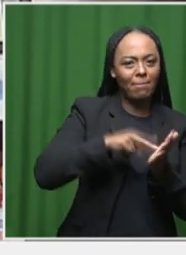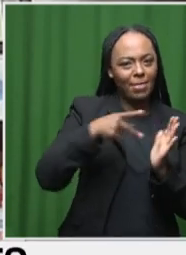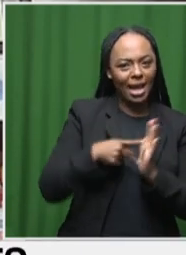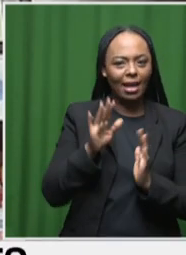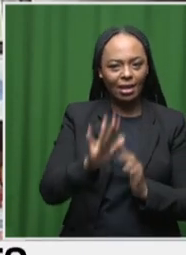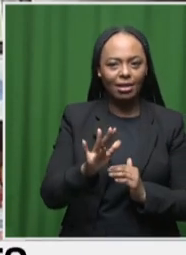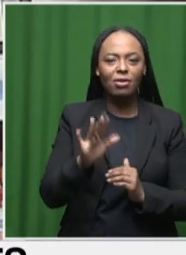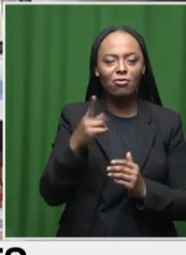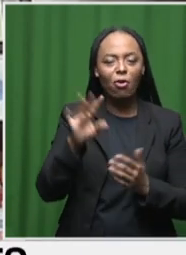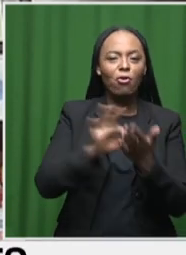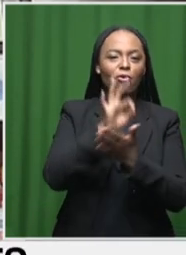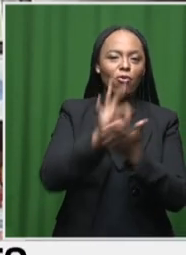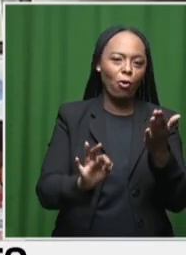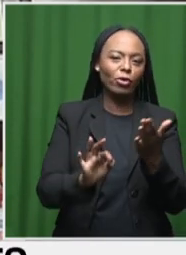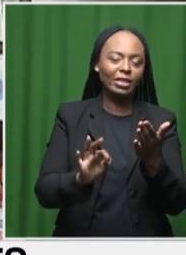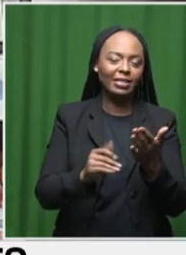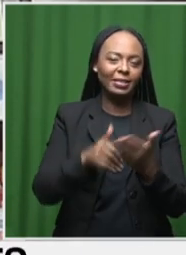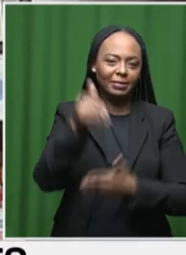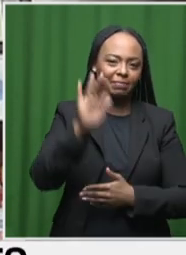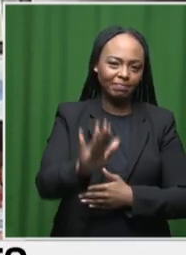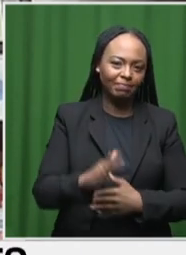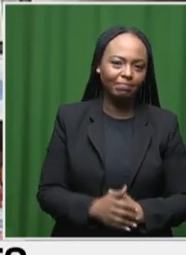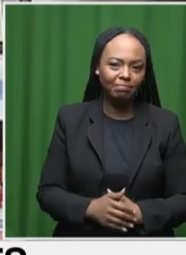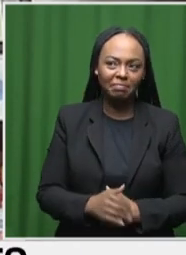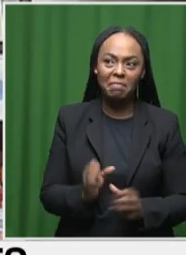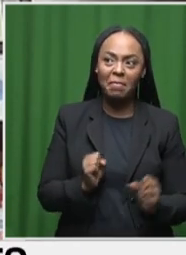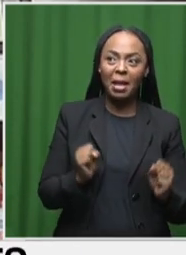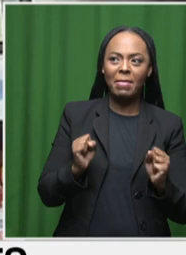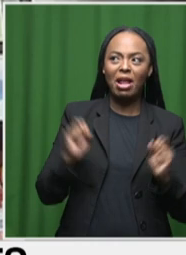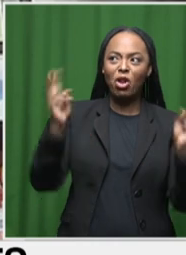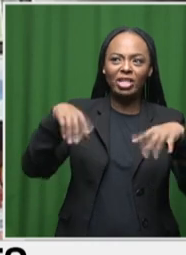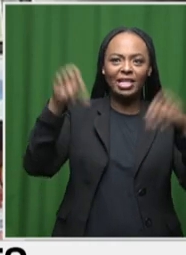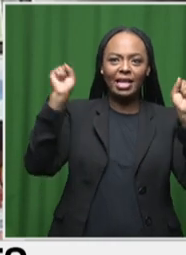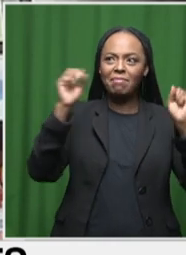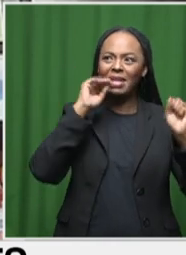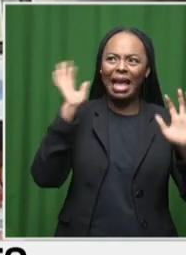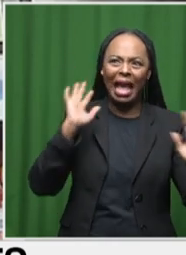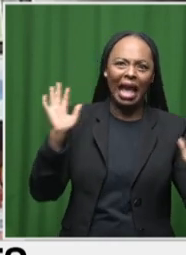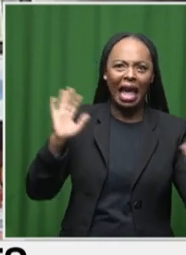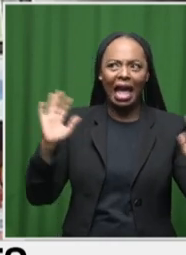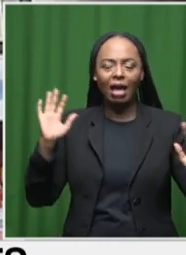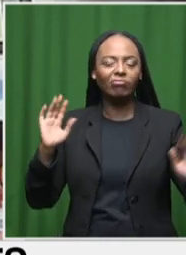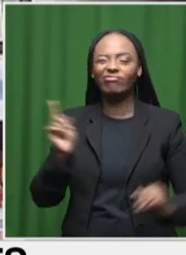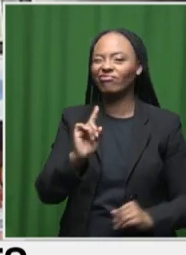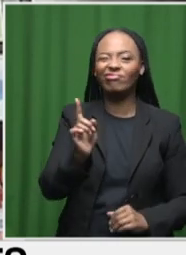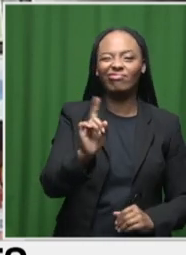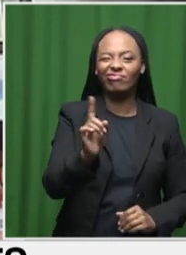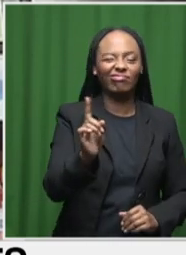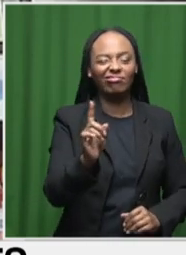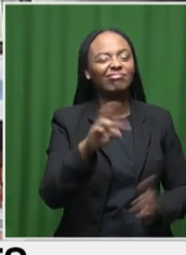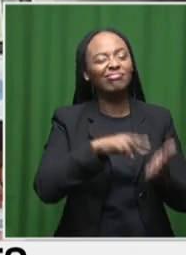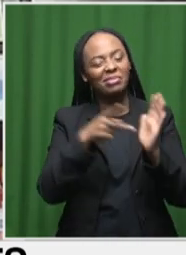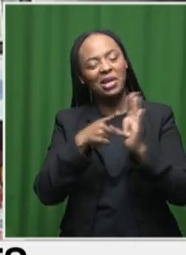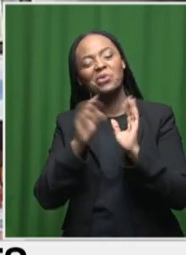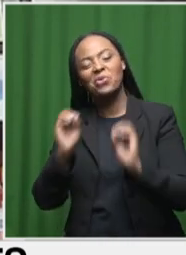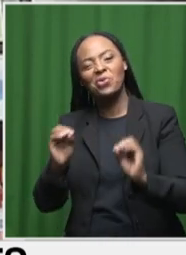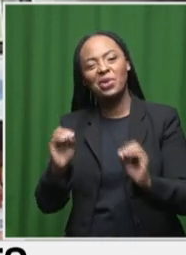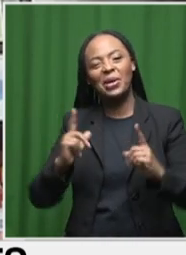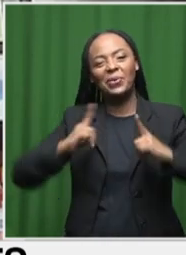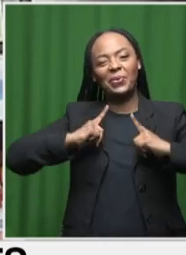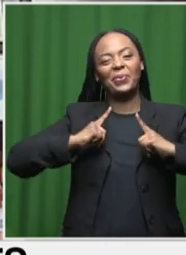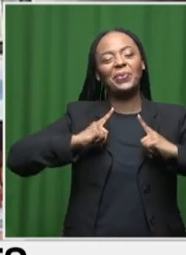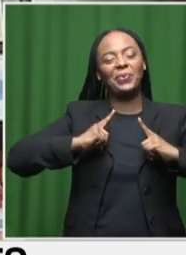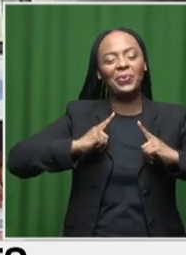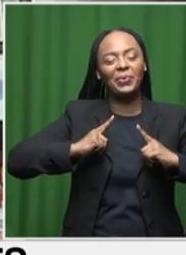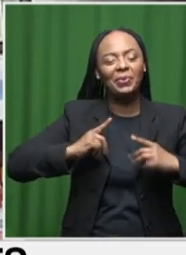generally. We are not going to be held back by load shedding. There are plans for that. So I expect, like in every other Congress